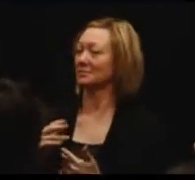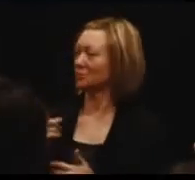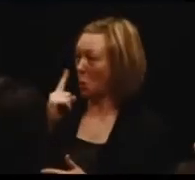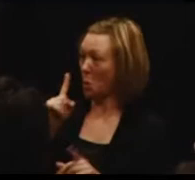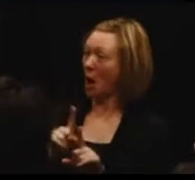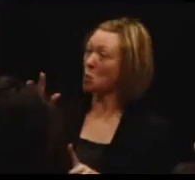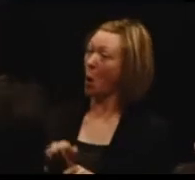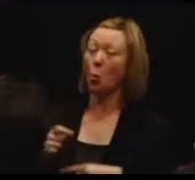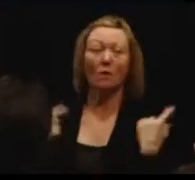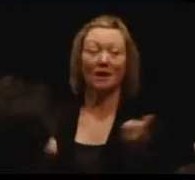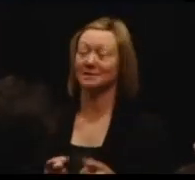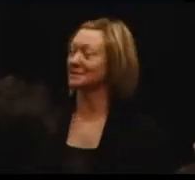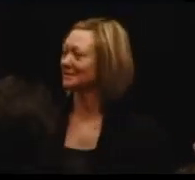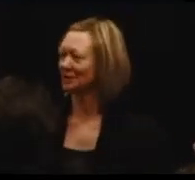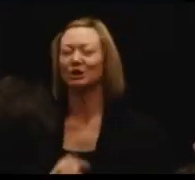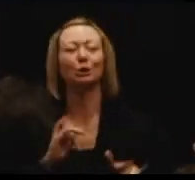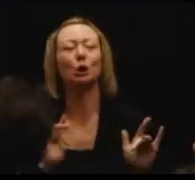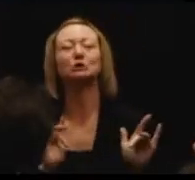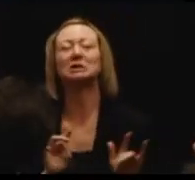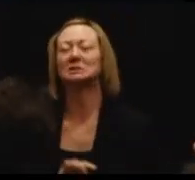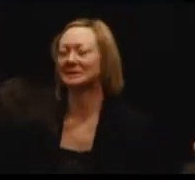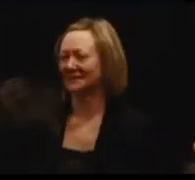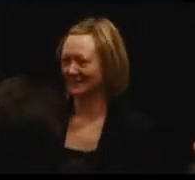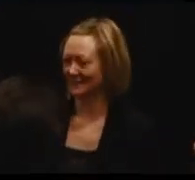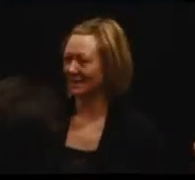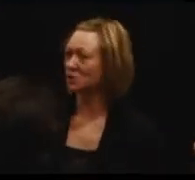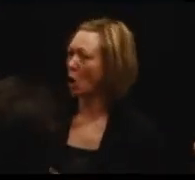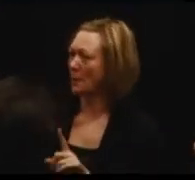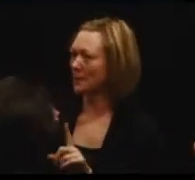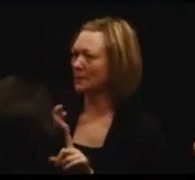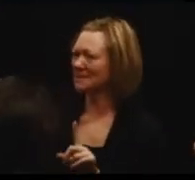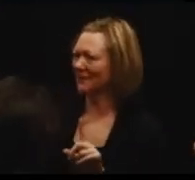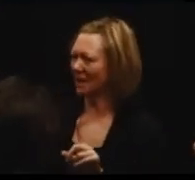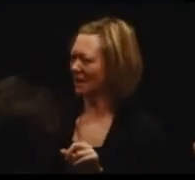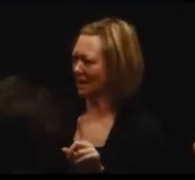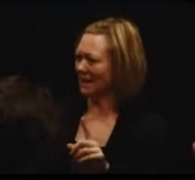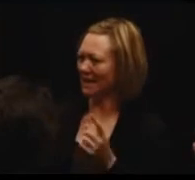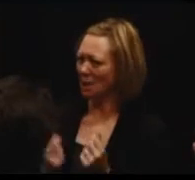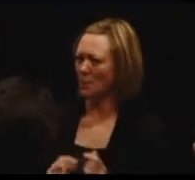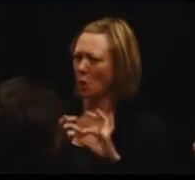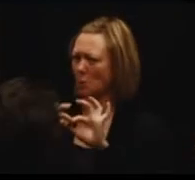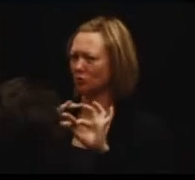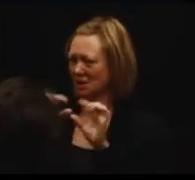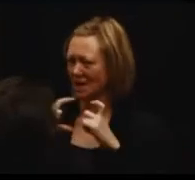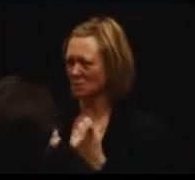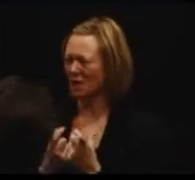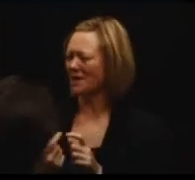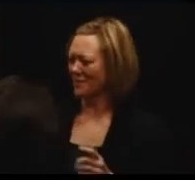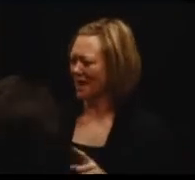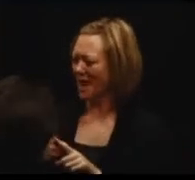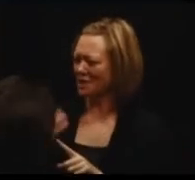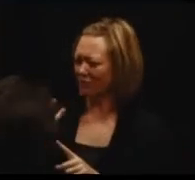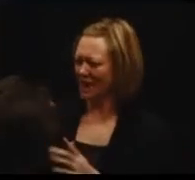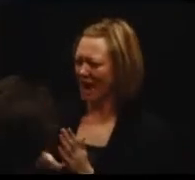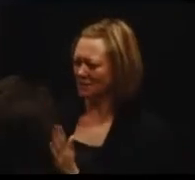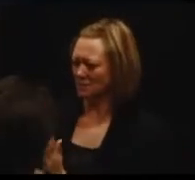And not yet. And on the Pacific Economic Cooperation Council. The last three articles, I Googled you, the last three